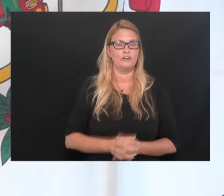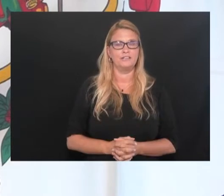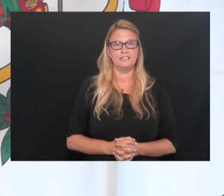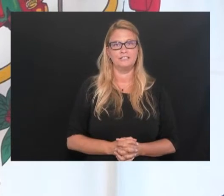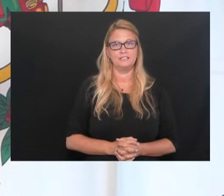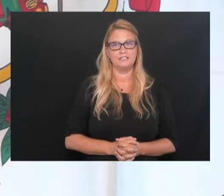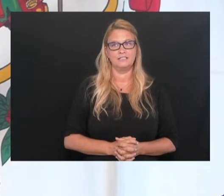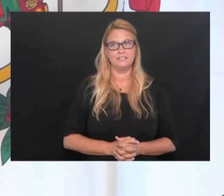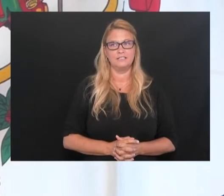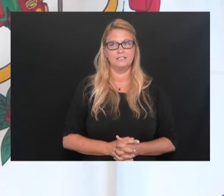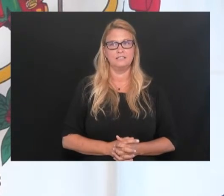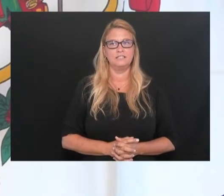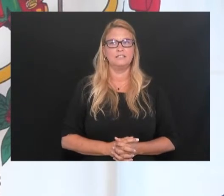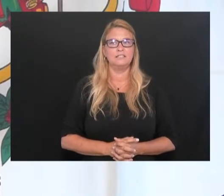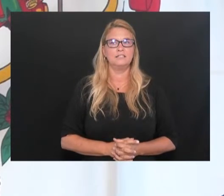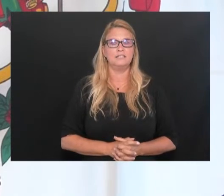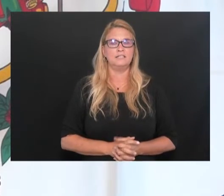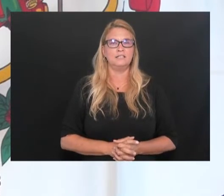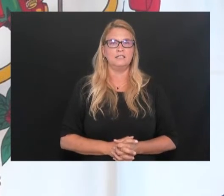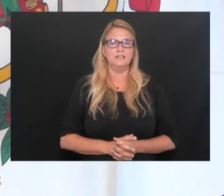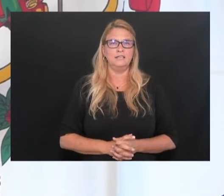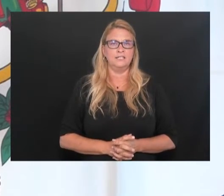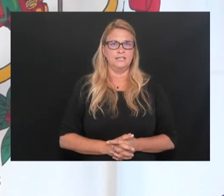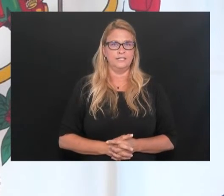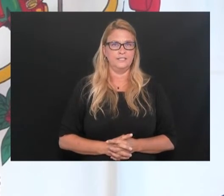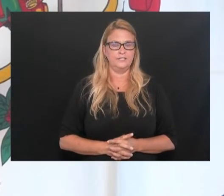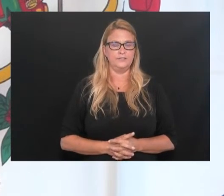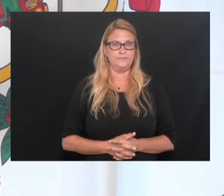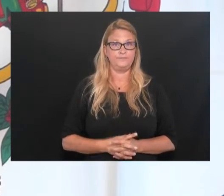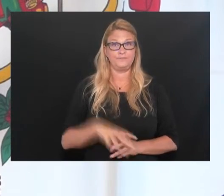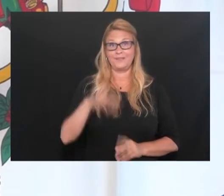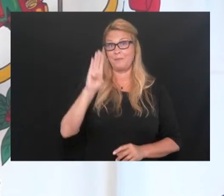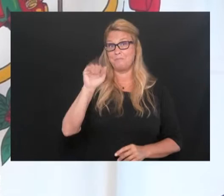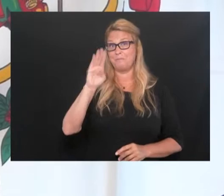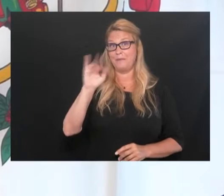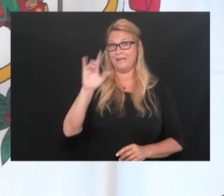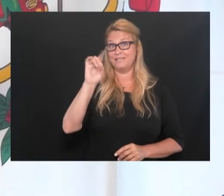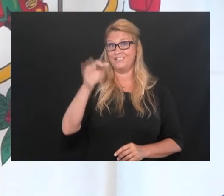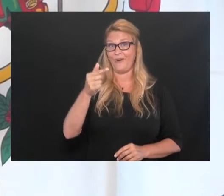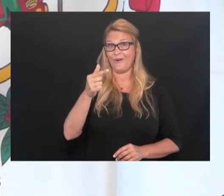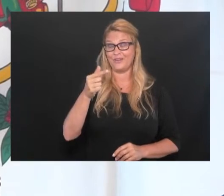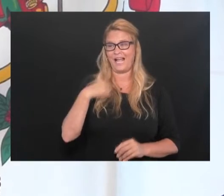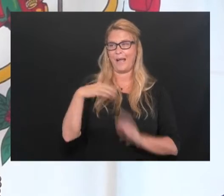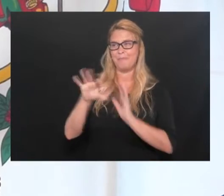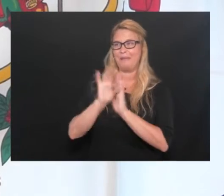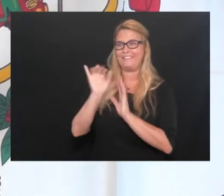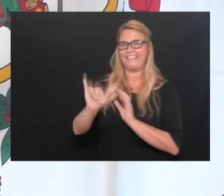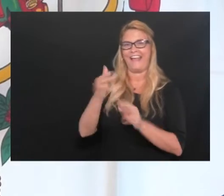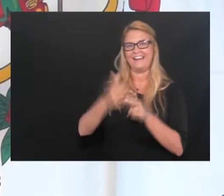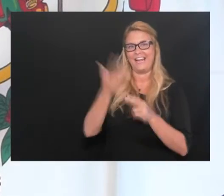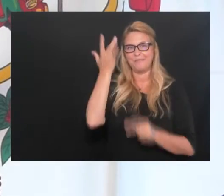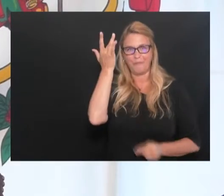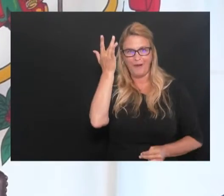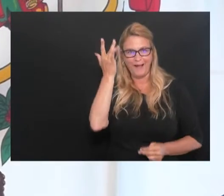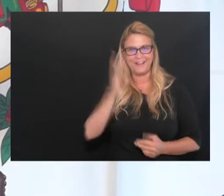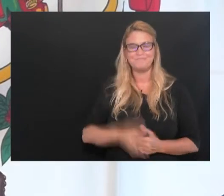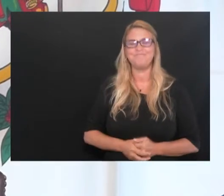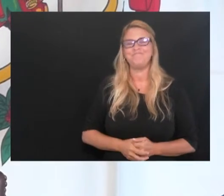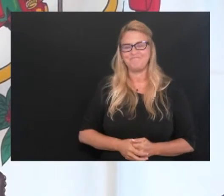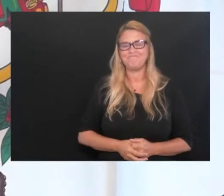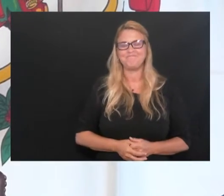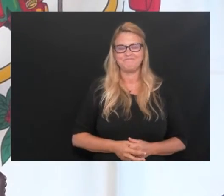as well as have him on here on Thursday. As far as Baby Dog, how we selected the name, I think that was a question and everything.